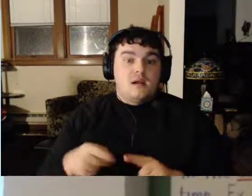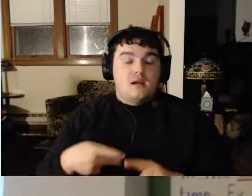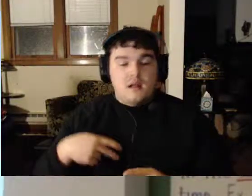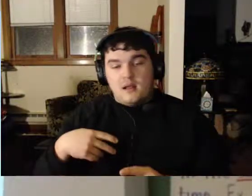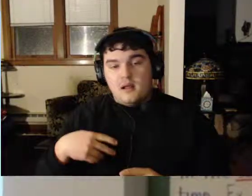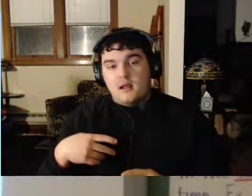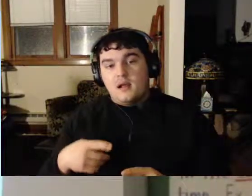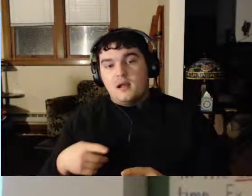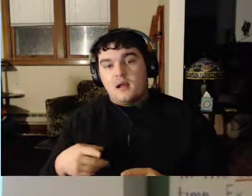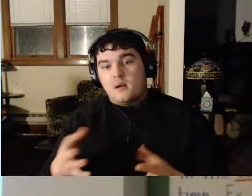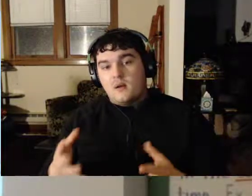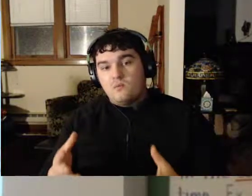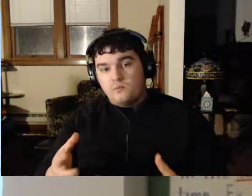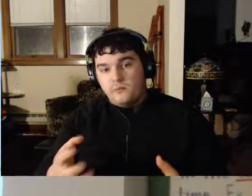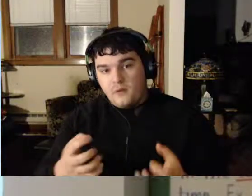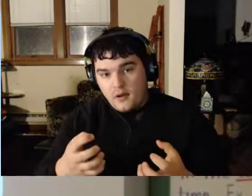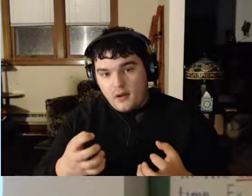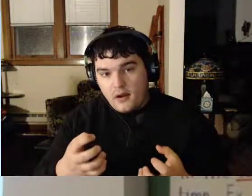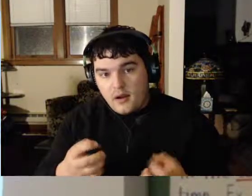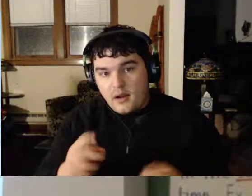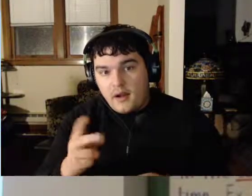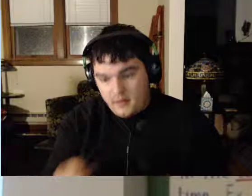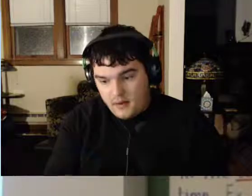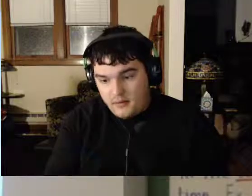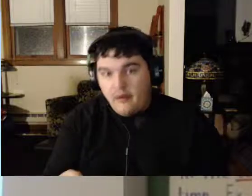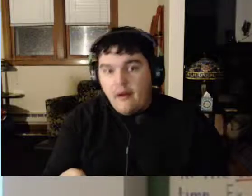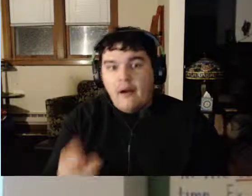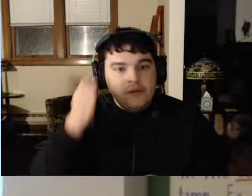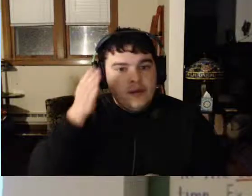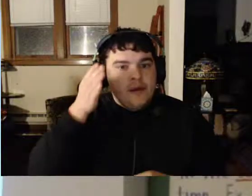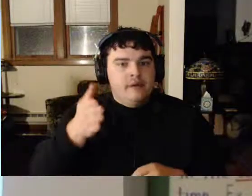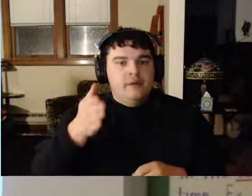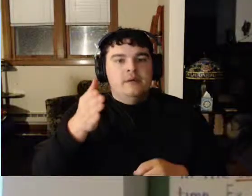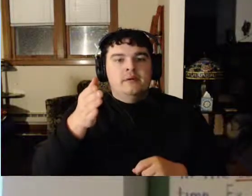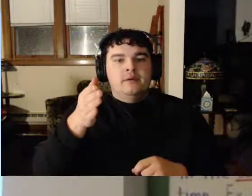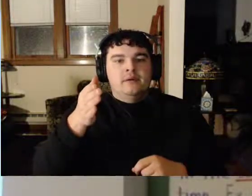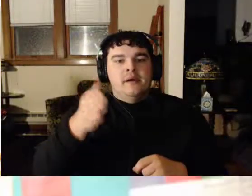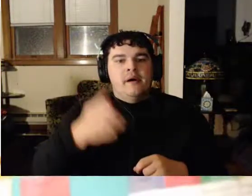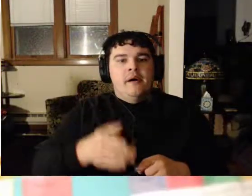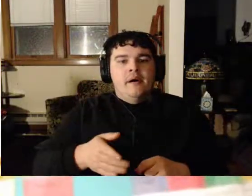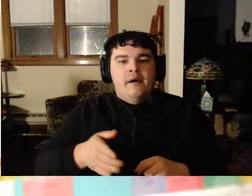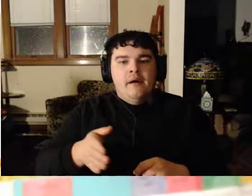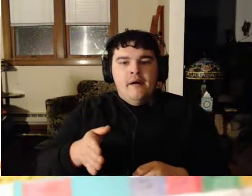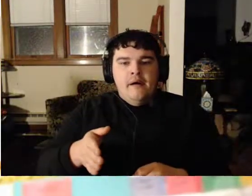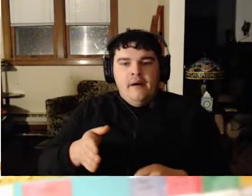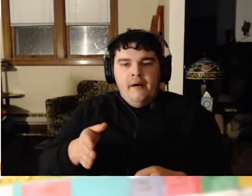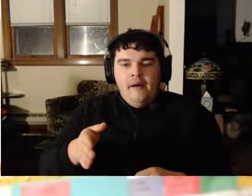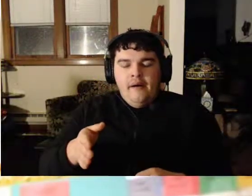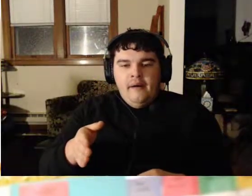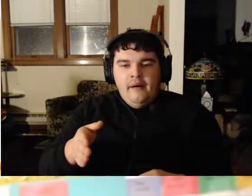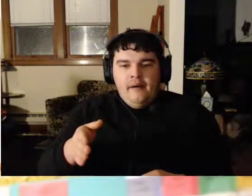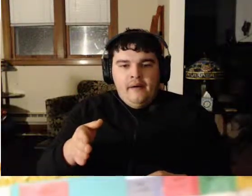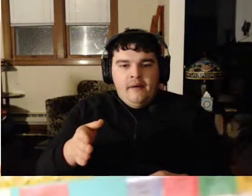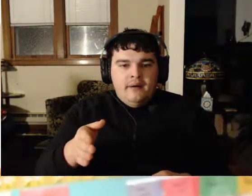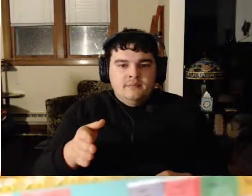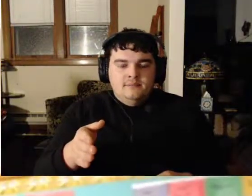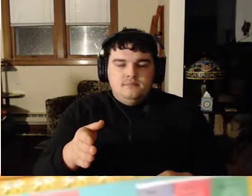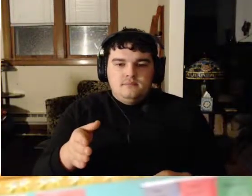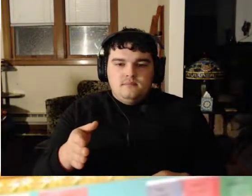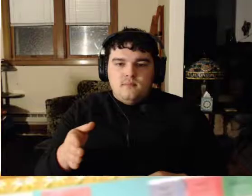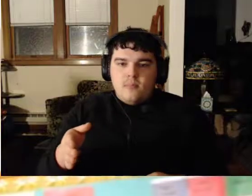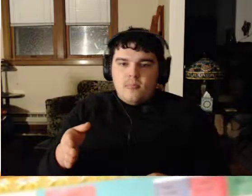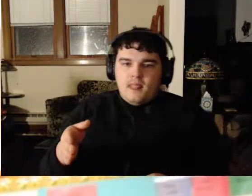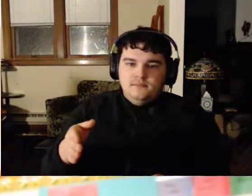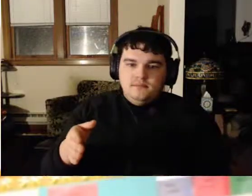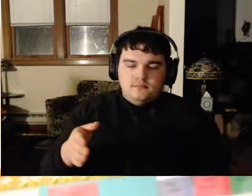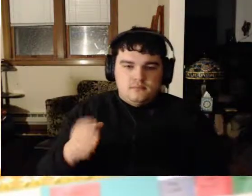One day I might want one. So your article is going to help me know how to take care of that dog if I get that. So that would be of interest to me.